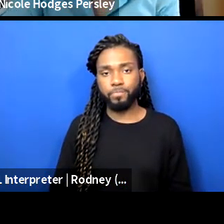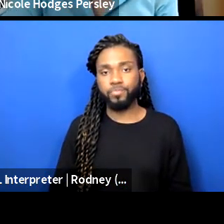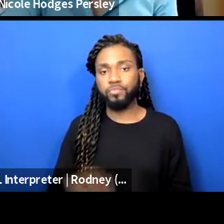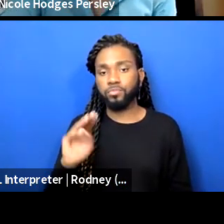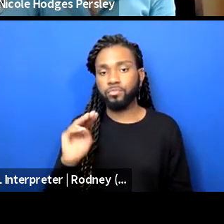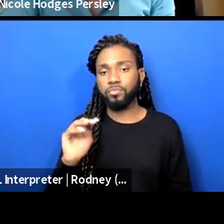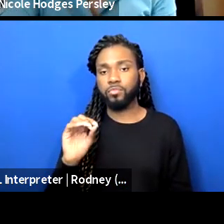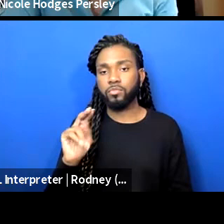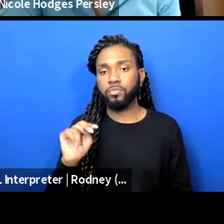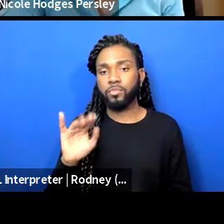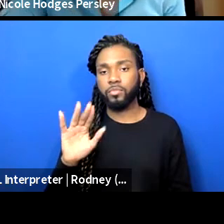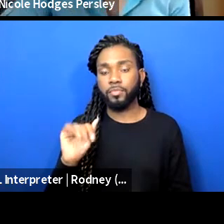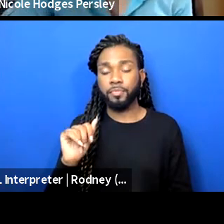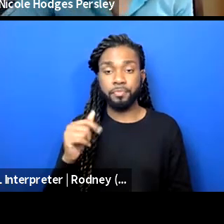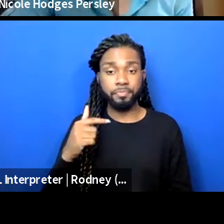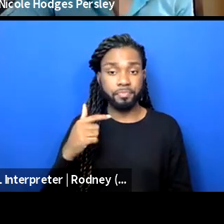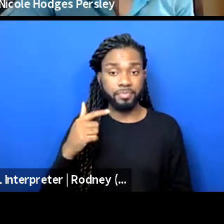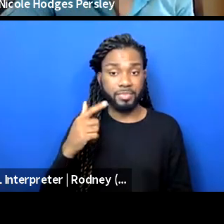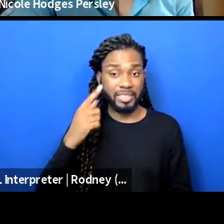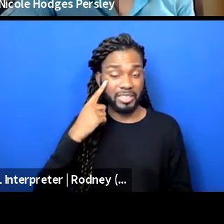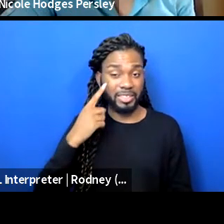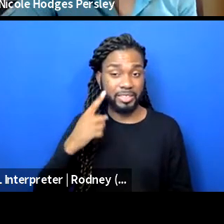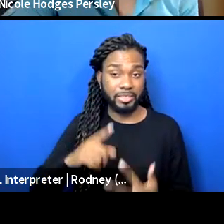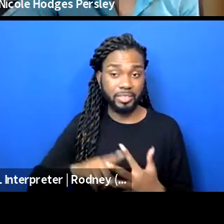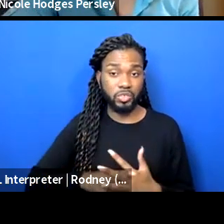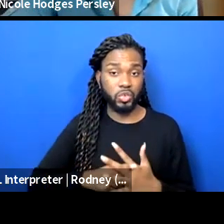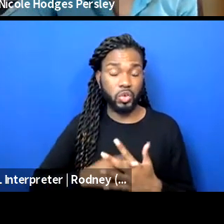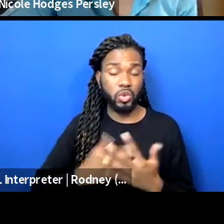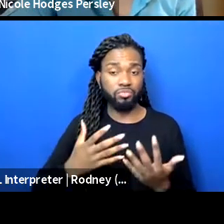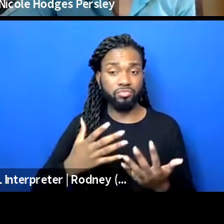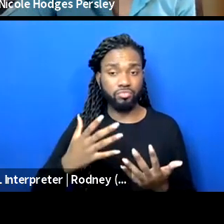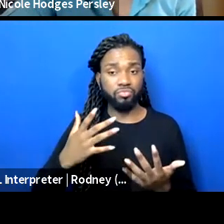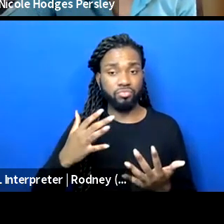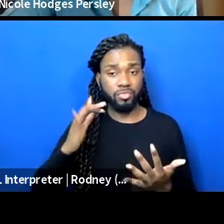I think the start of it is the reckoning